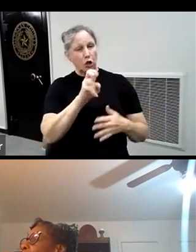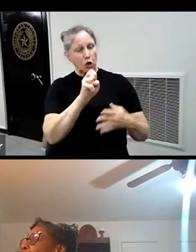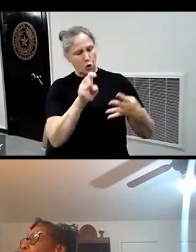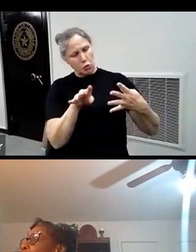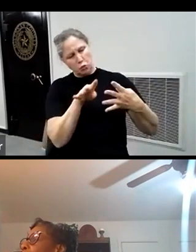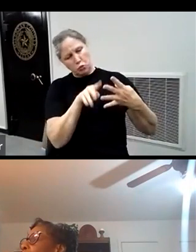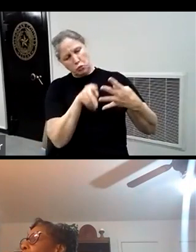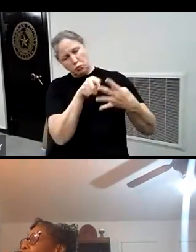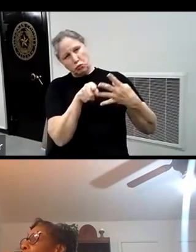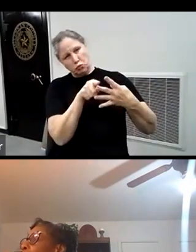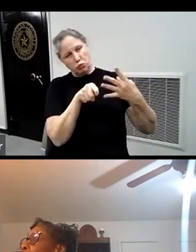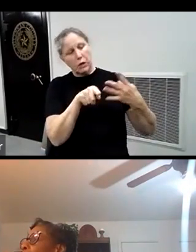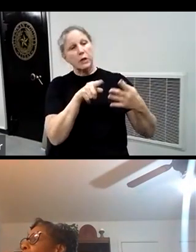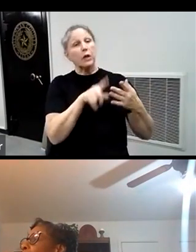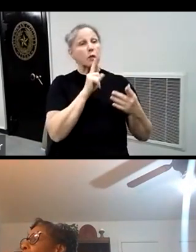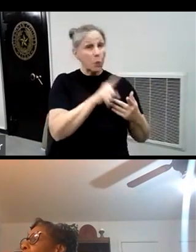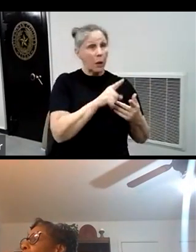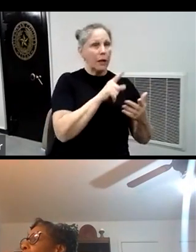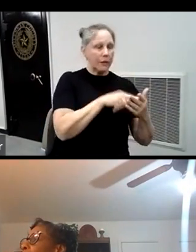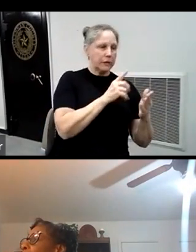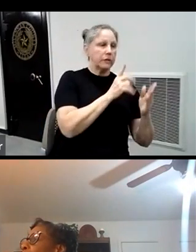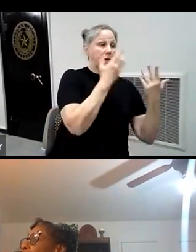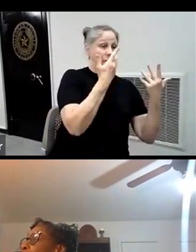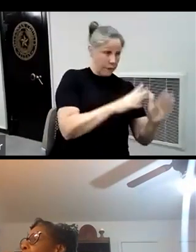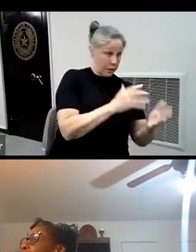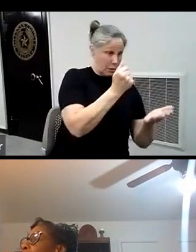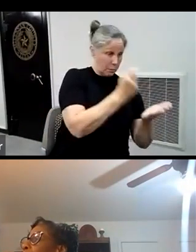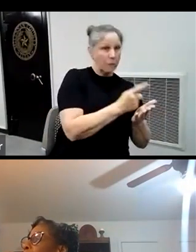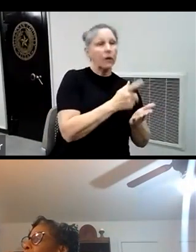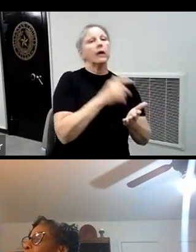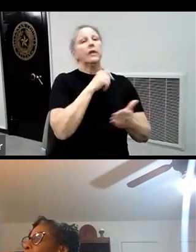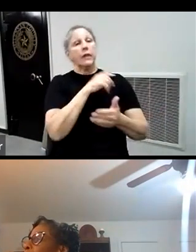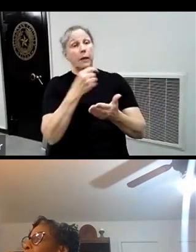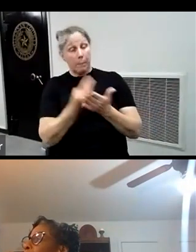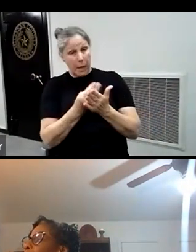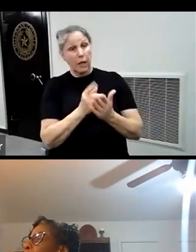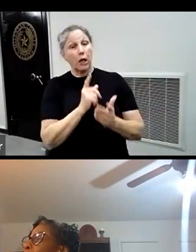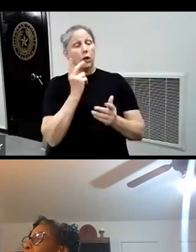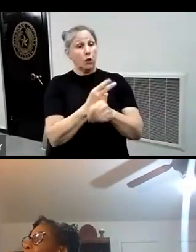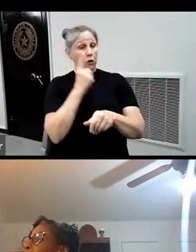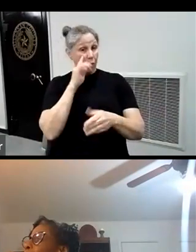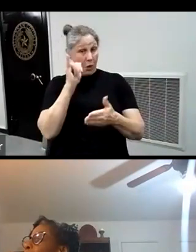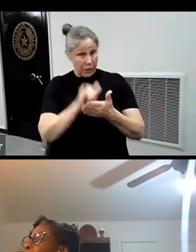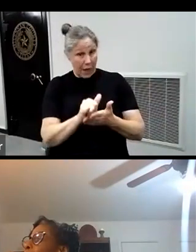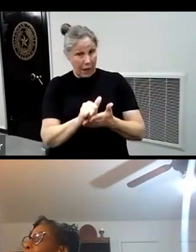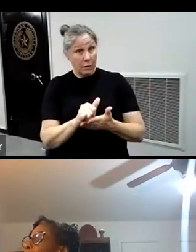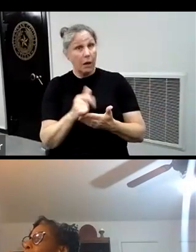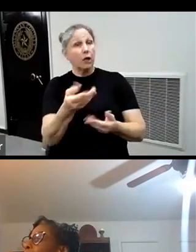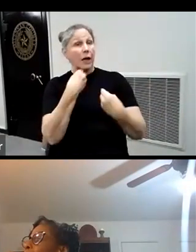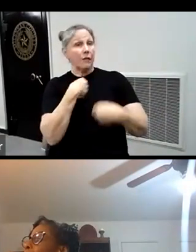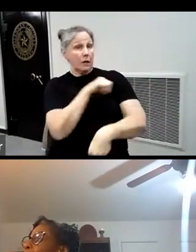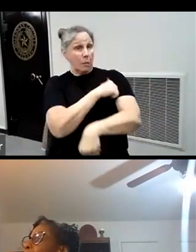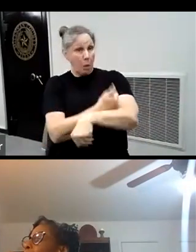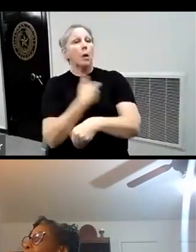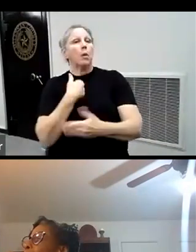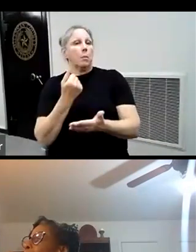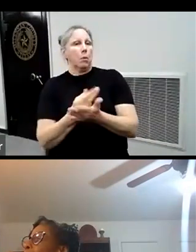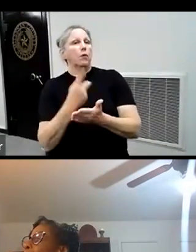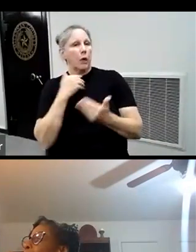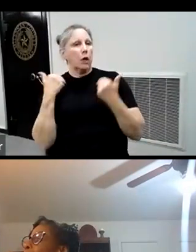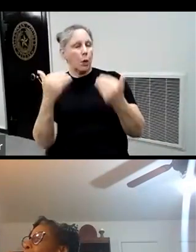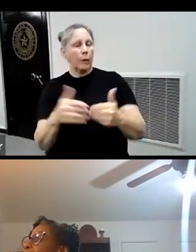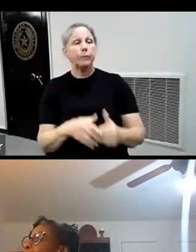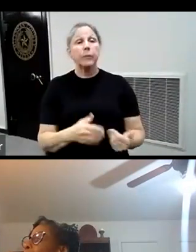this is the next step to actually get the authority to use those grant funds to begin the work in Elmont. Okay,